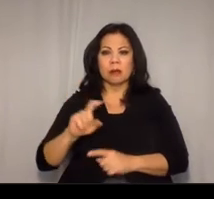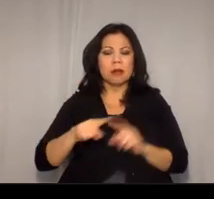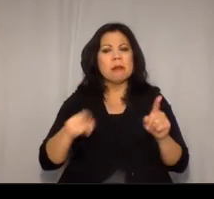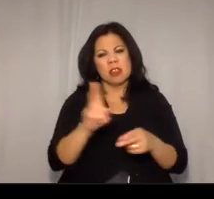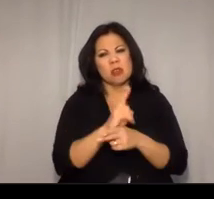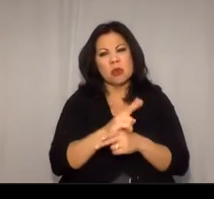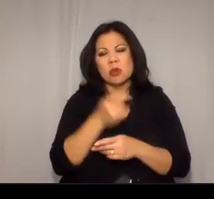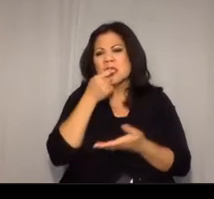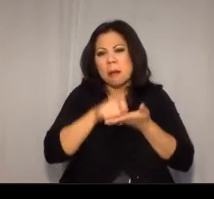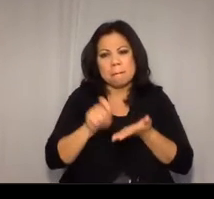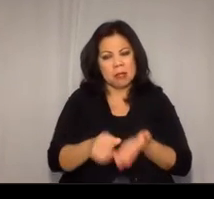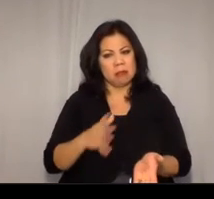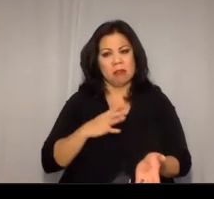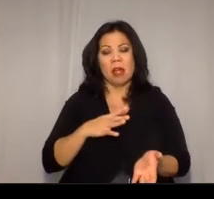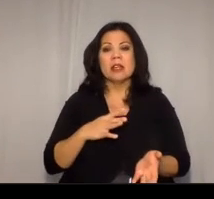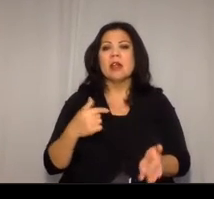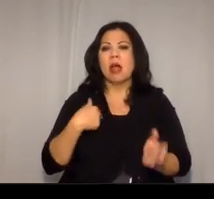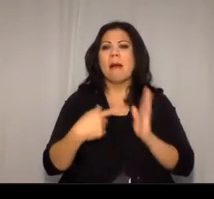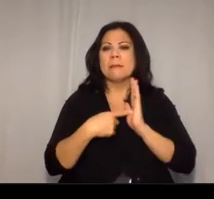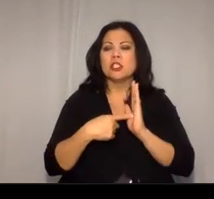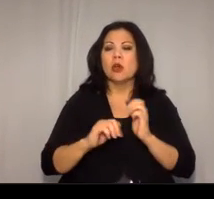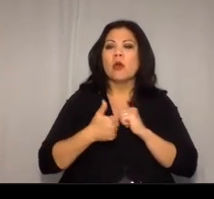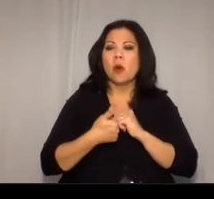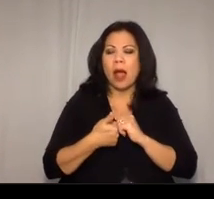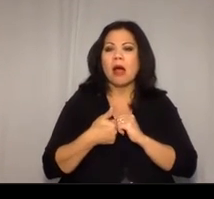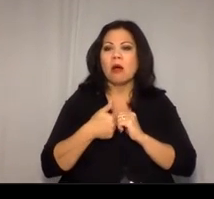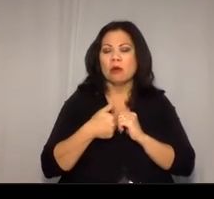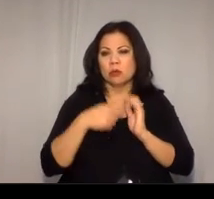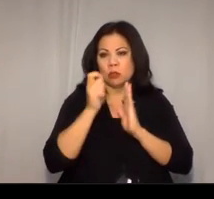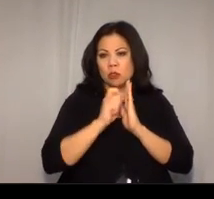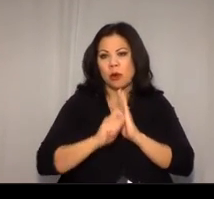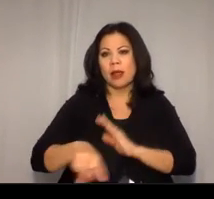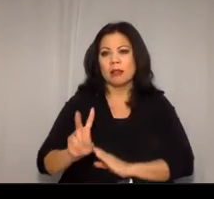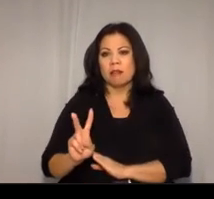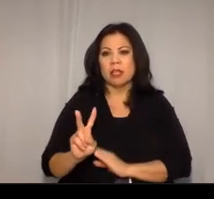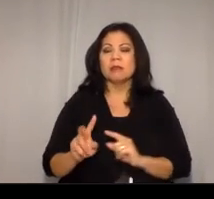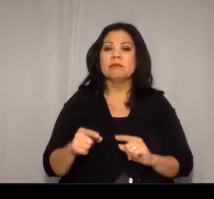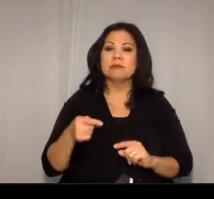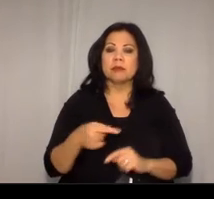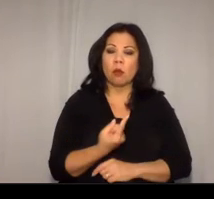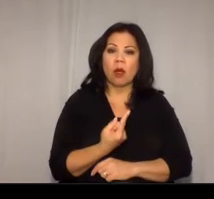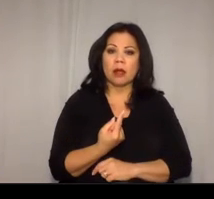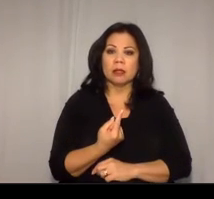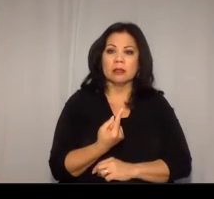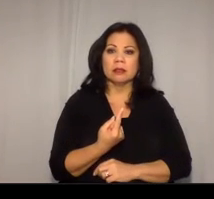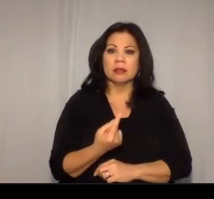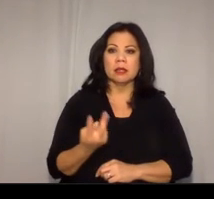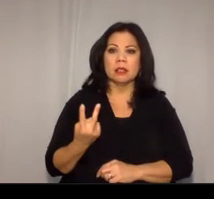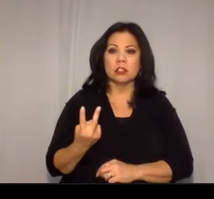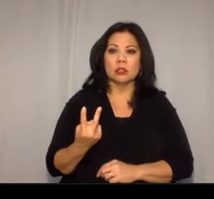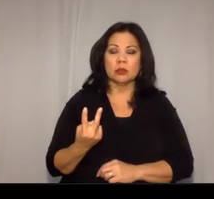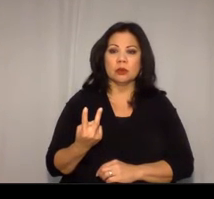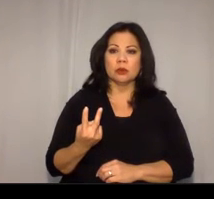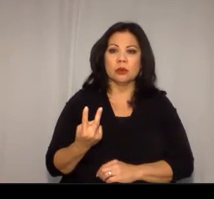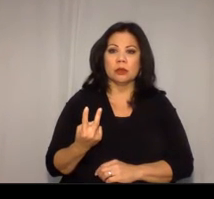I'm going to draw some little V's in one of these circles to show you what I mean. So there's 1 V, there's